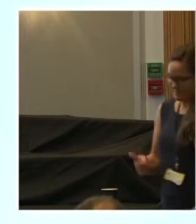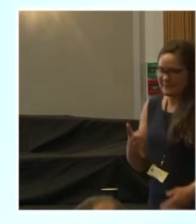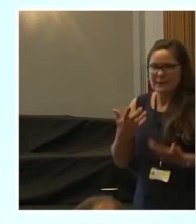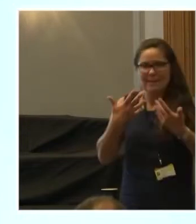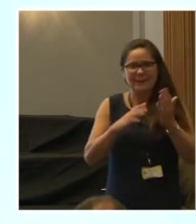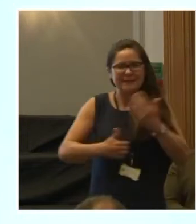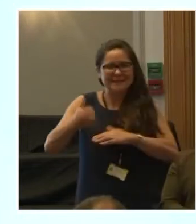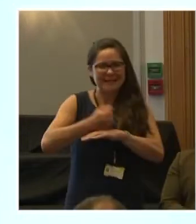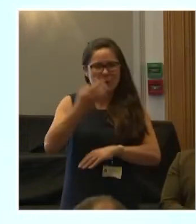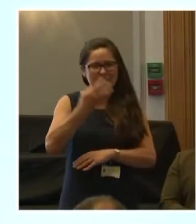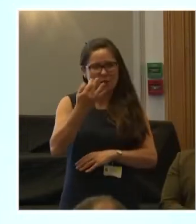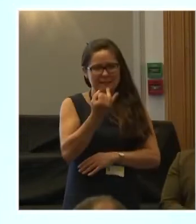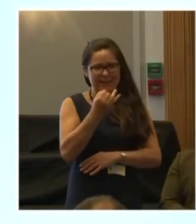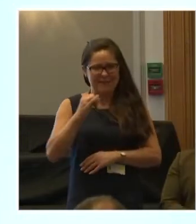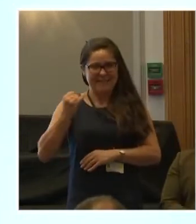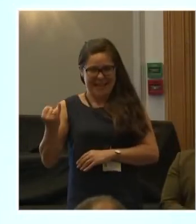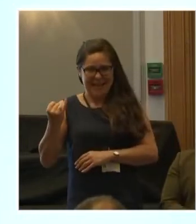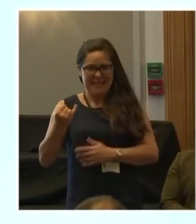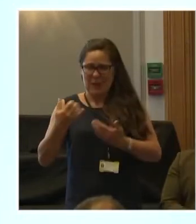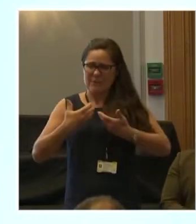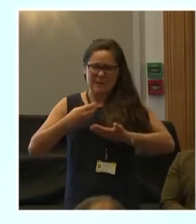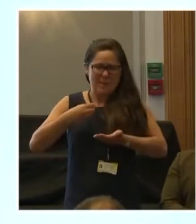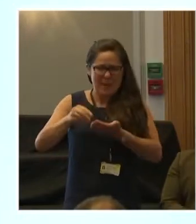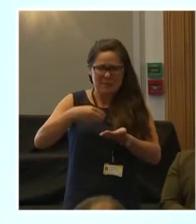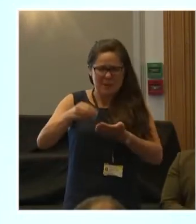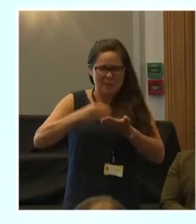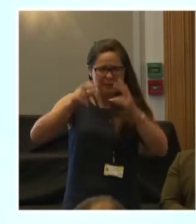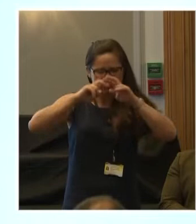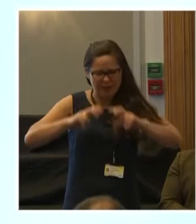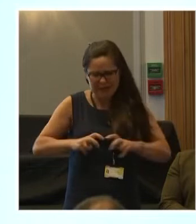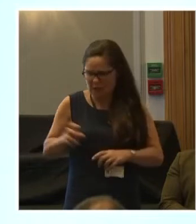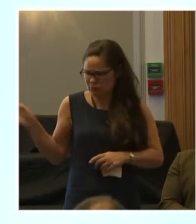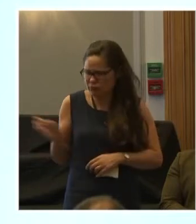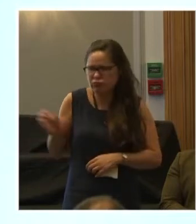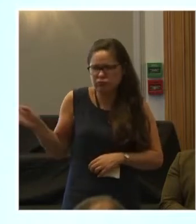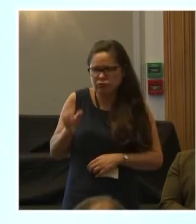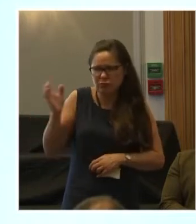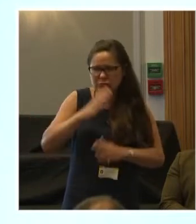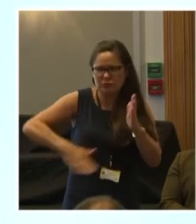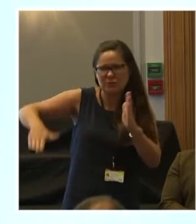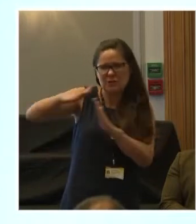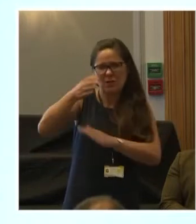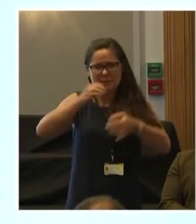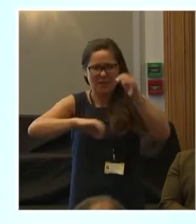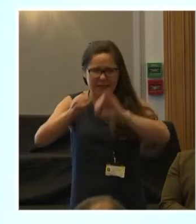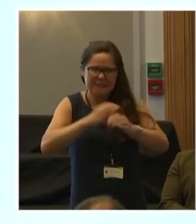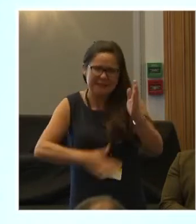1976. We are proud to support some of the best scientists and clinicians in the field of ophthalmology and genetics, and we are always